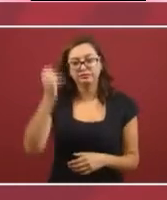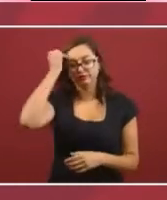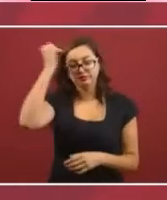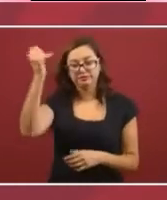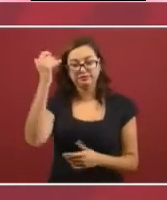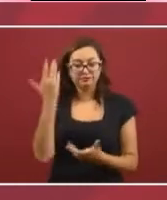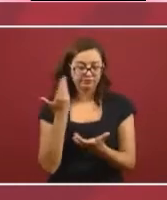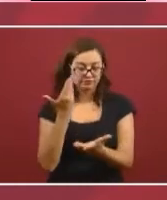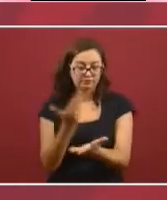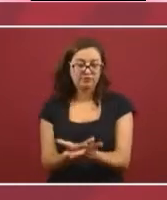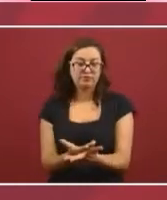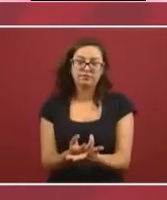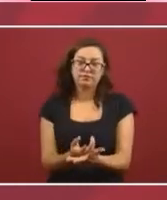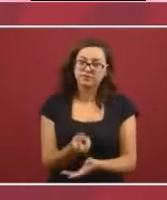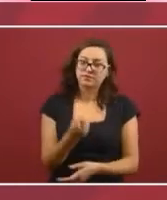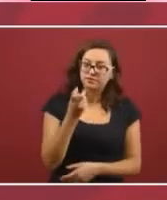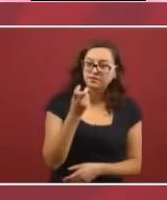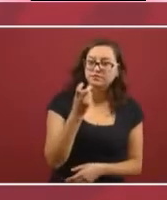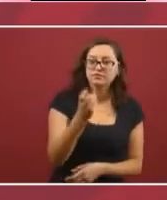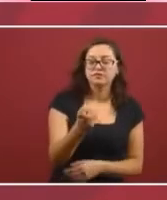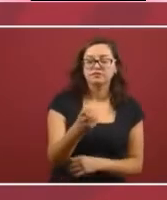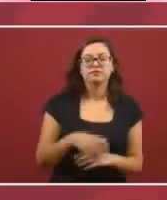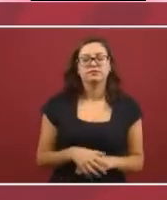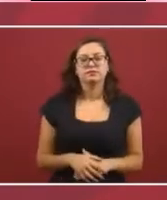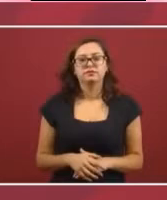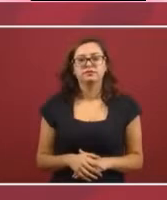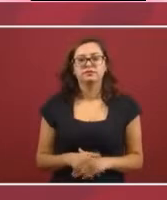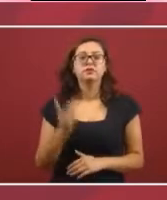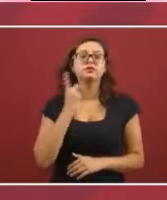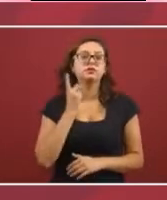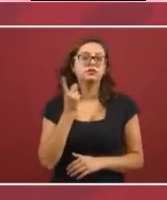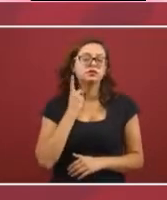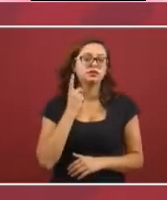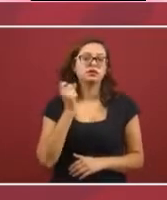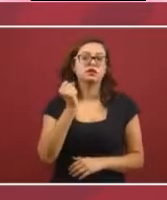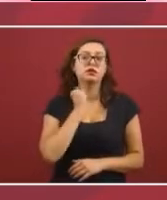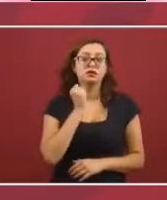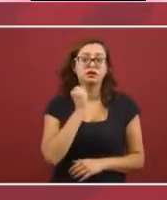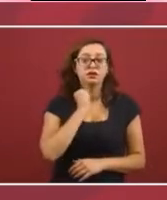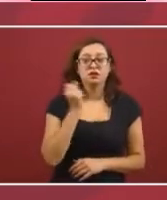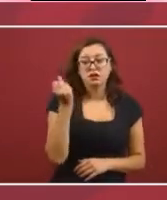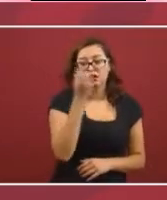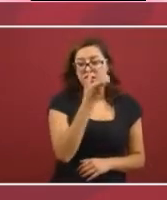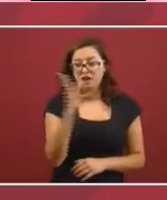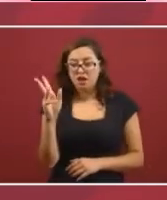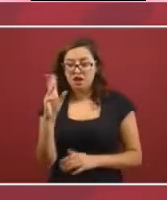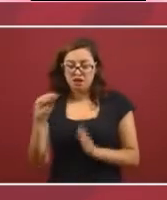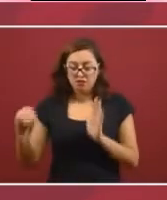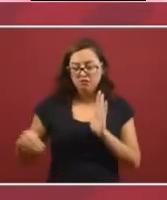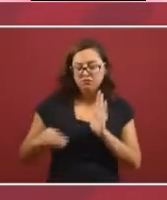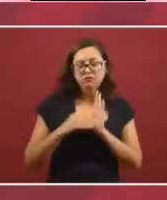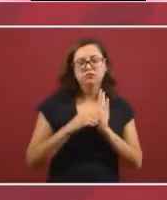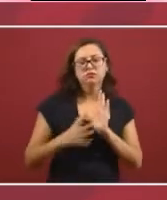sent to the initiative was in that sense, because the vigilant of people